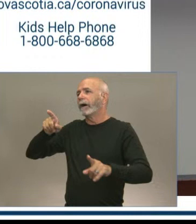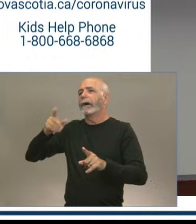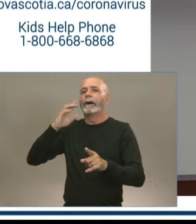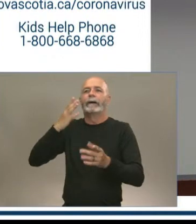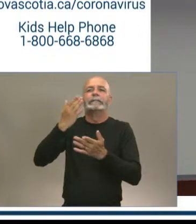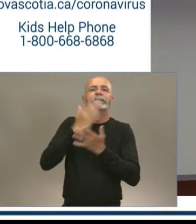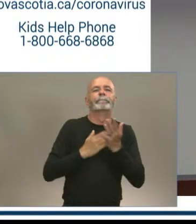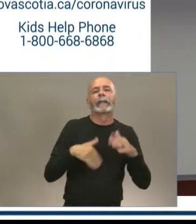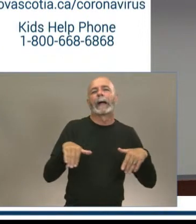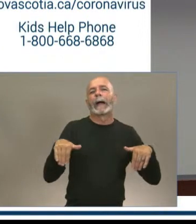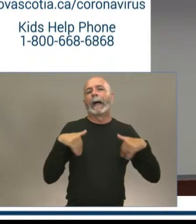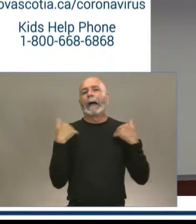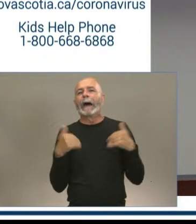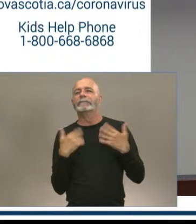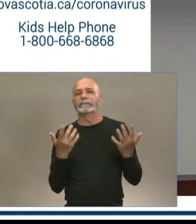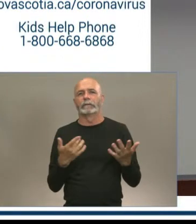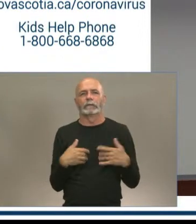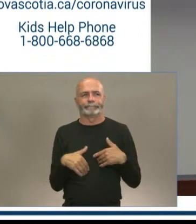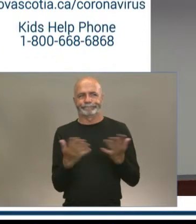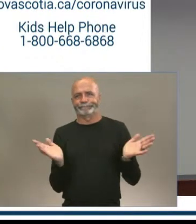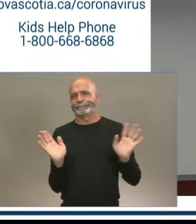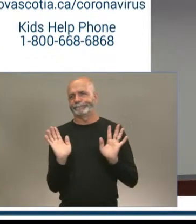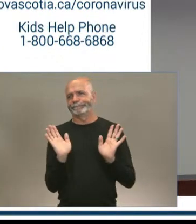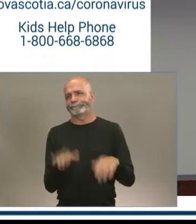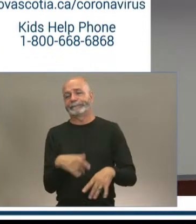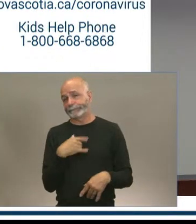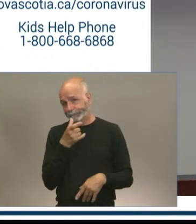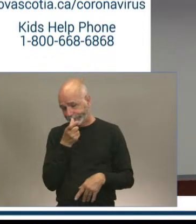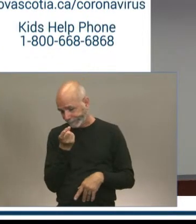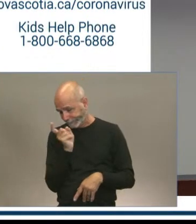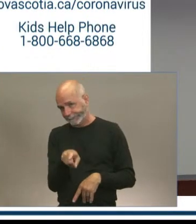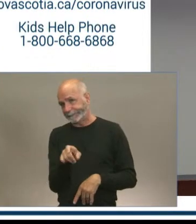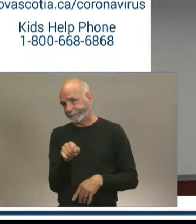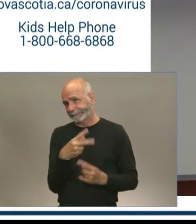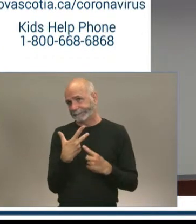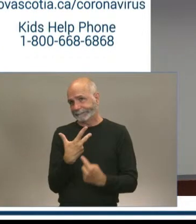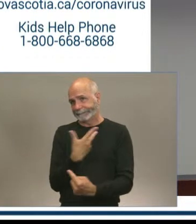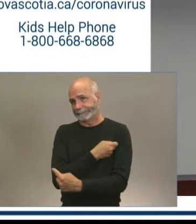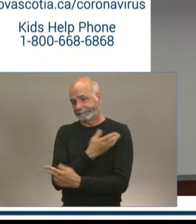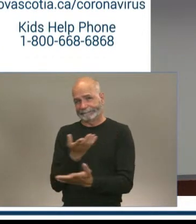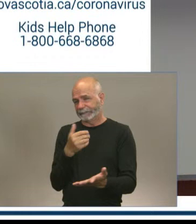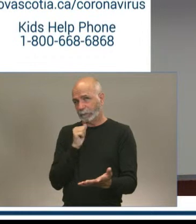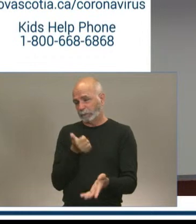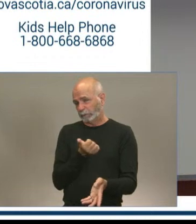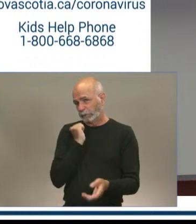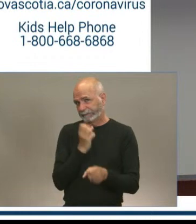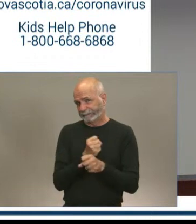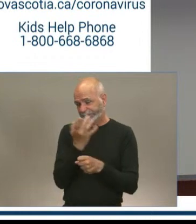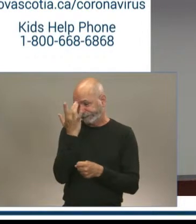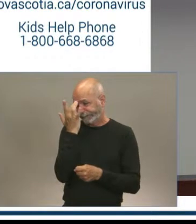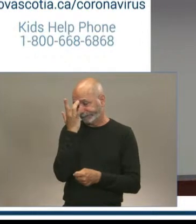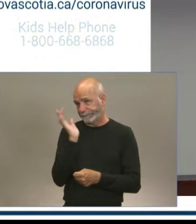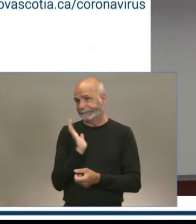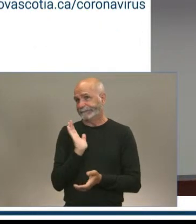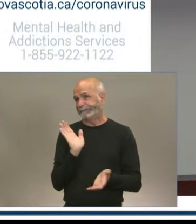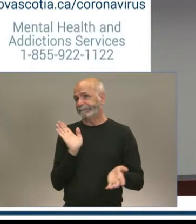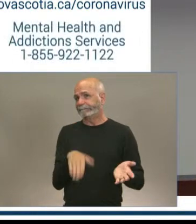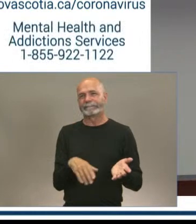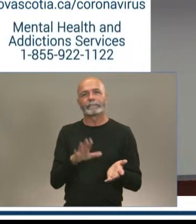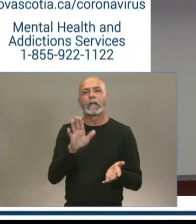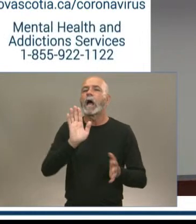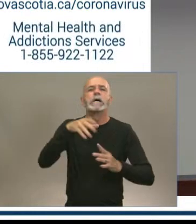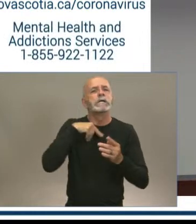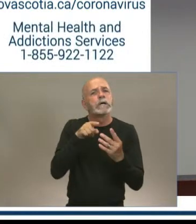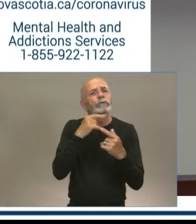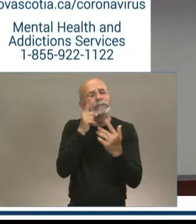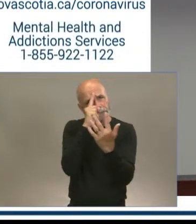of it. But we know in general for vaccination that giving people good information in a way that they can understand and a way